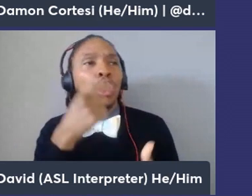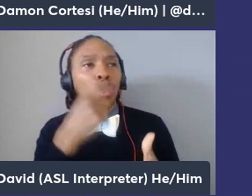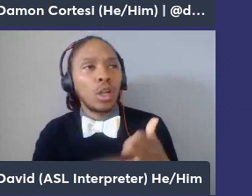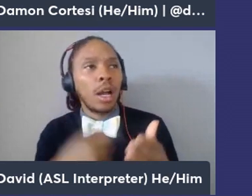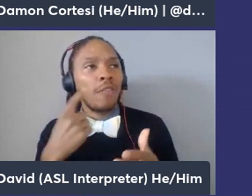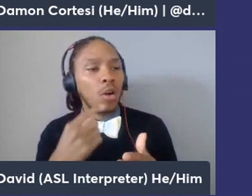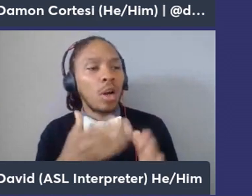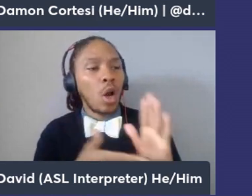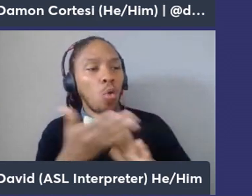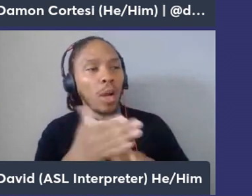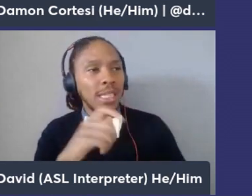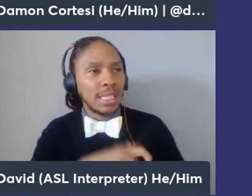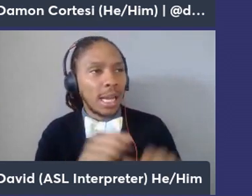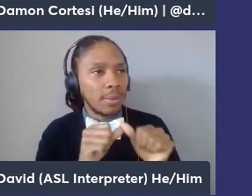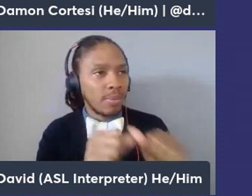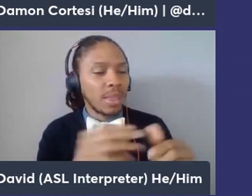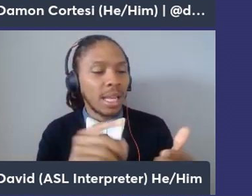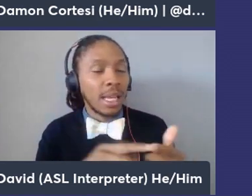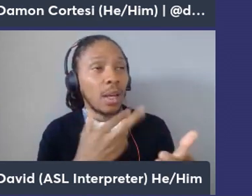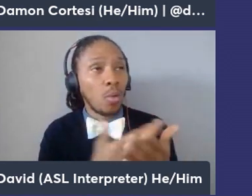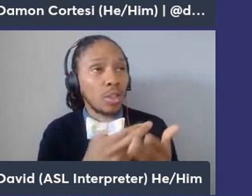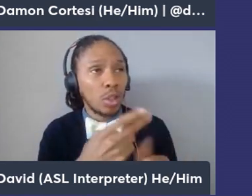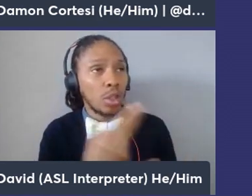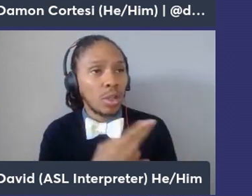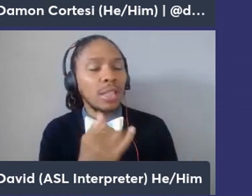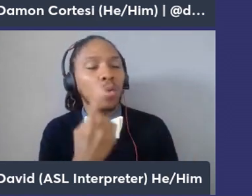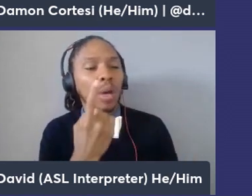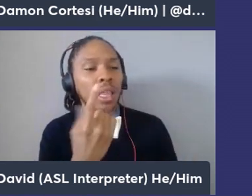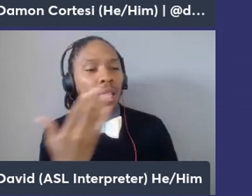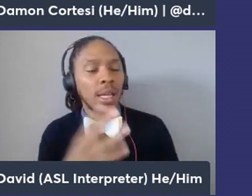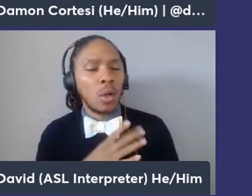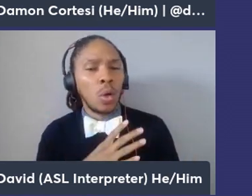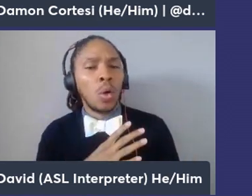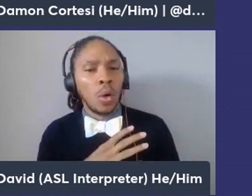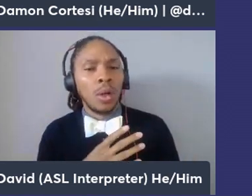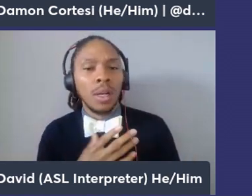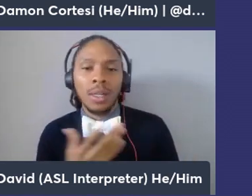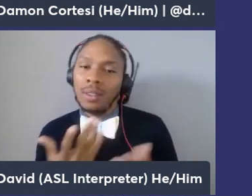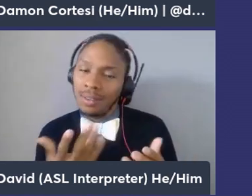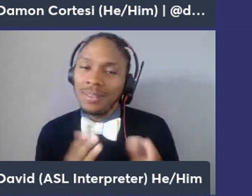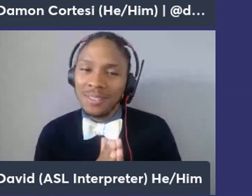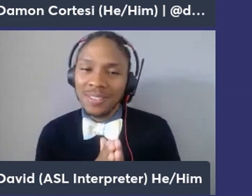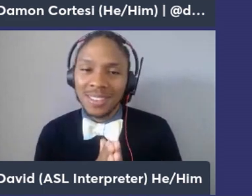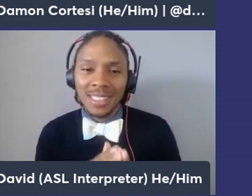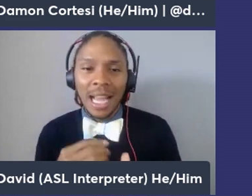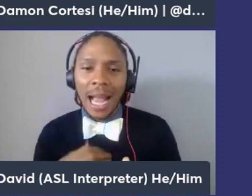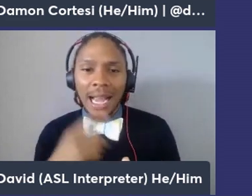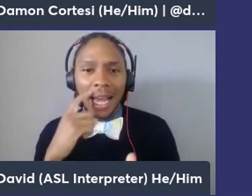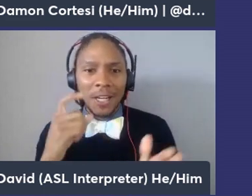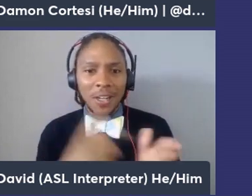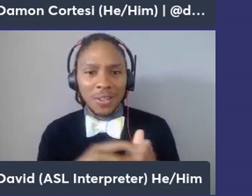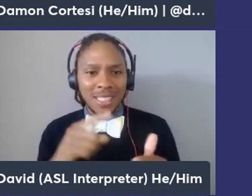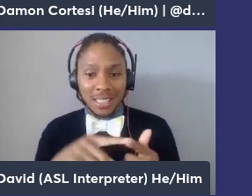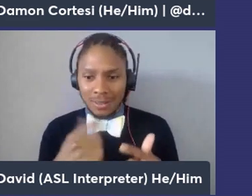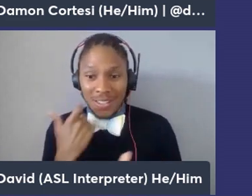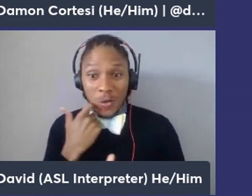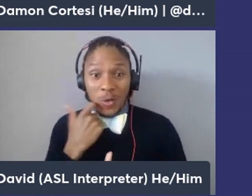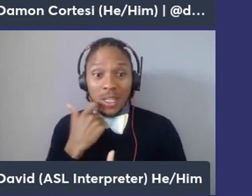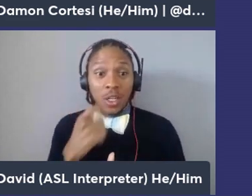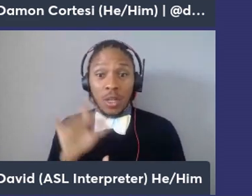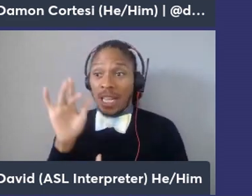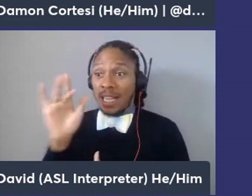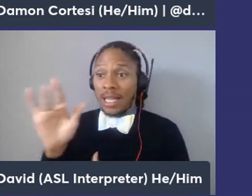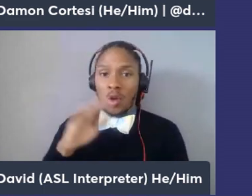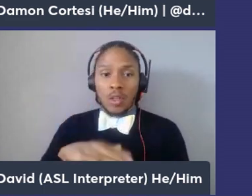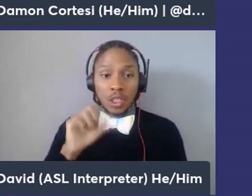the runtime of your job and the resources that it used, and that's one thing I actually didn't notice this until quite recently. But you can click on a